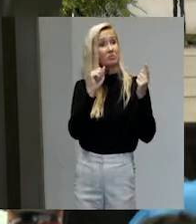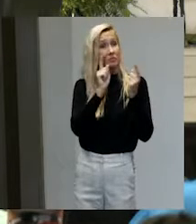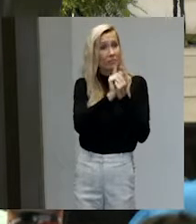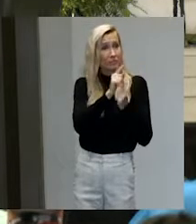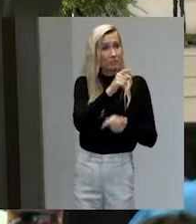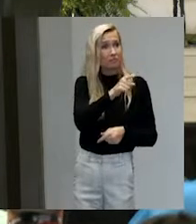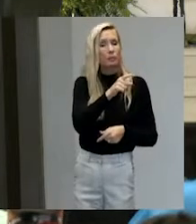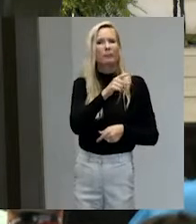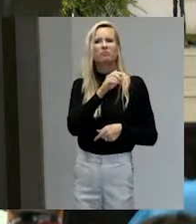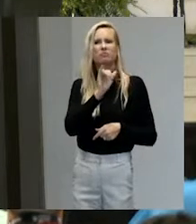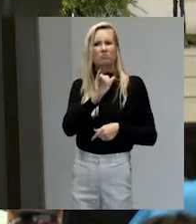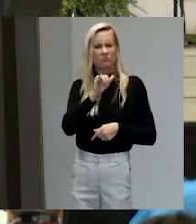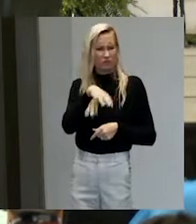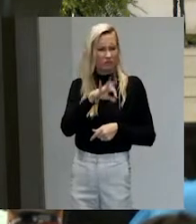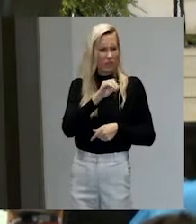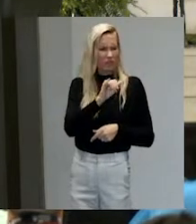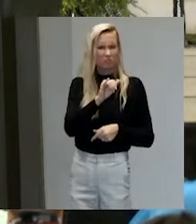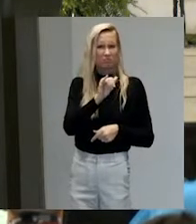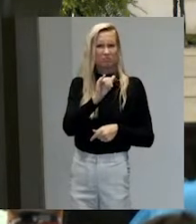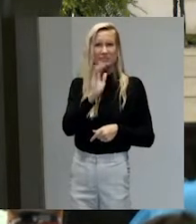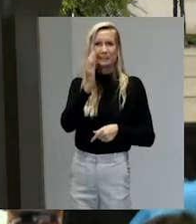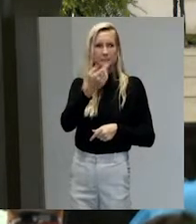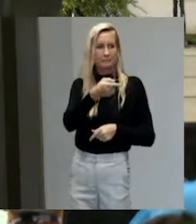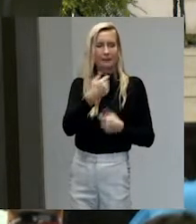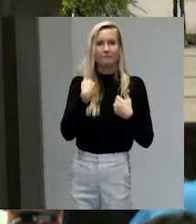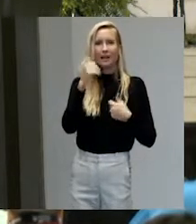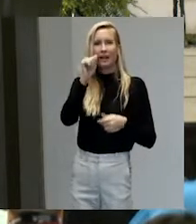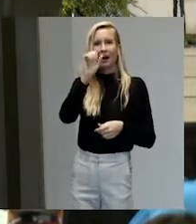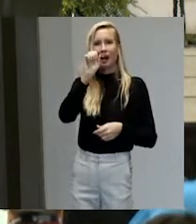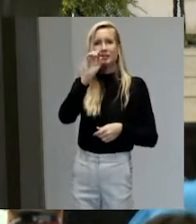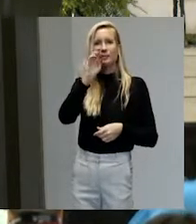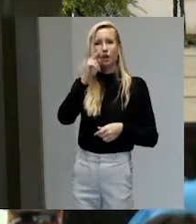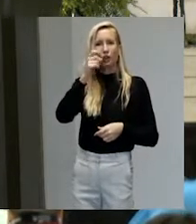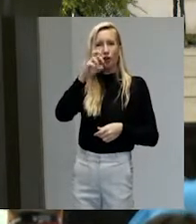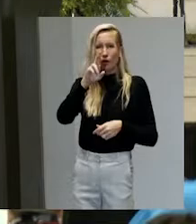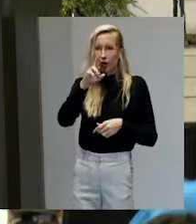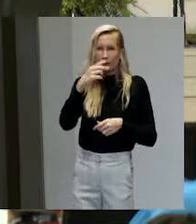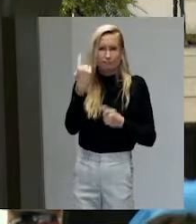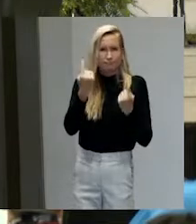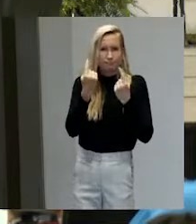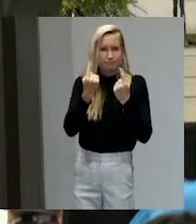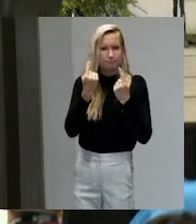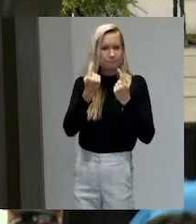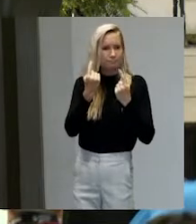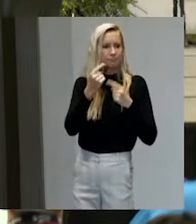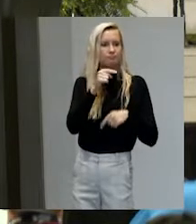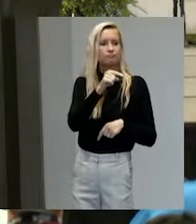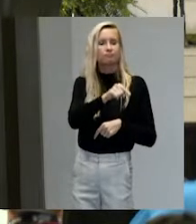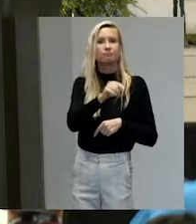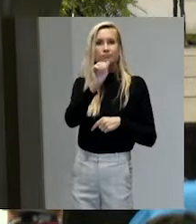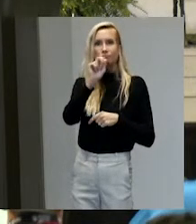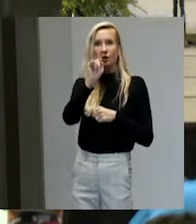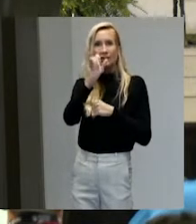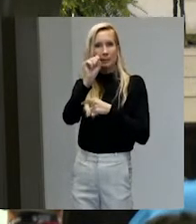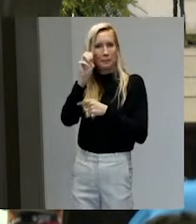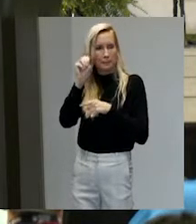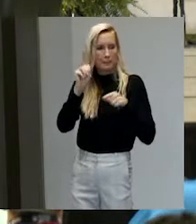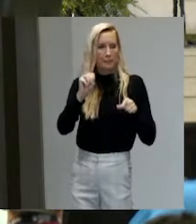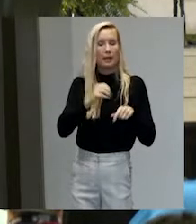autism, and I don't think it comforted her much, but when this breakdown came out, you know, I've been acting for quite a